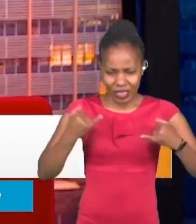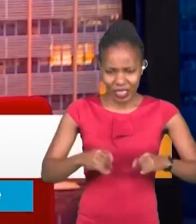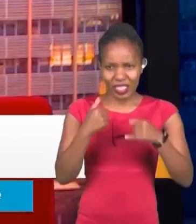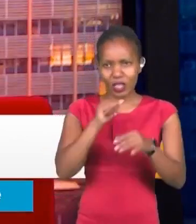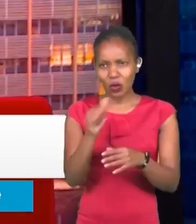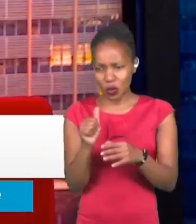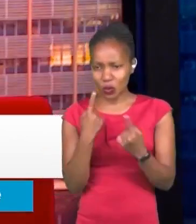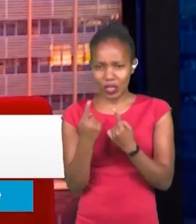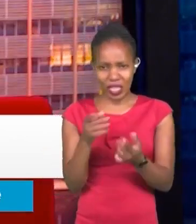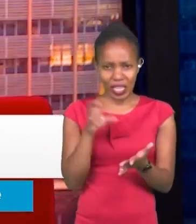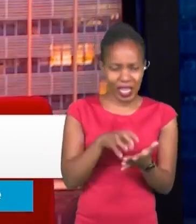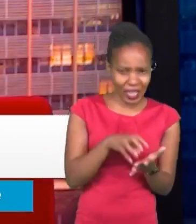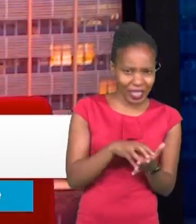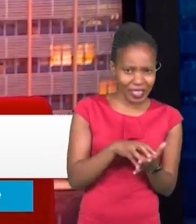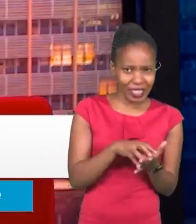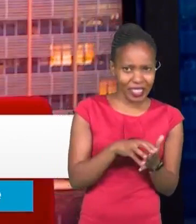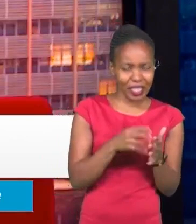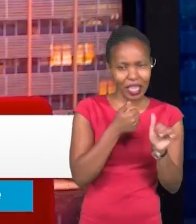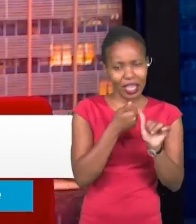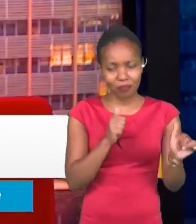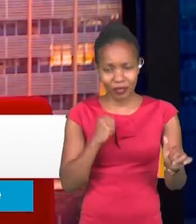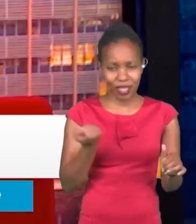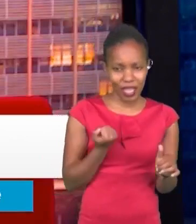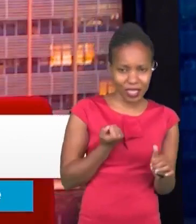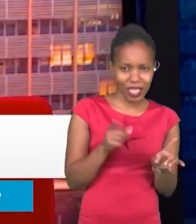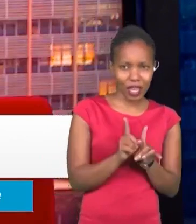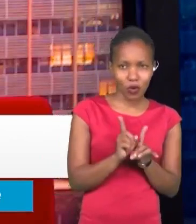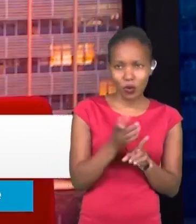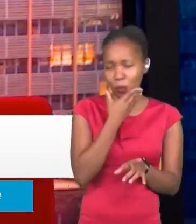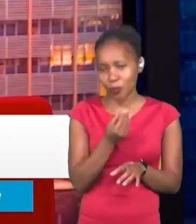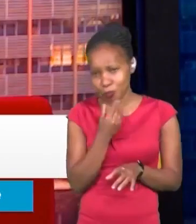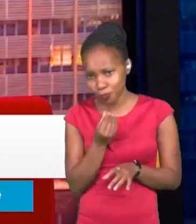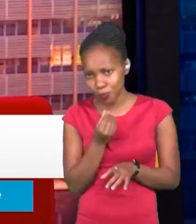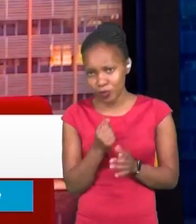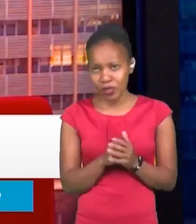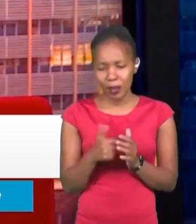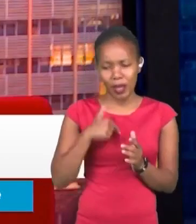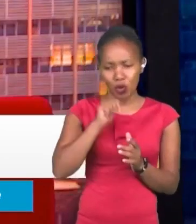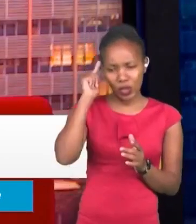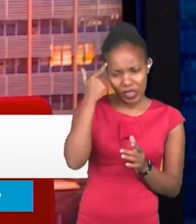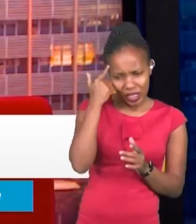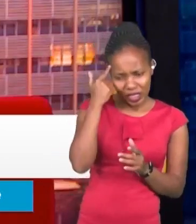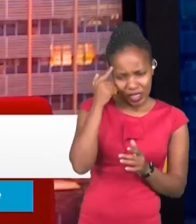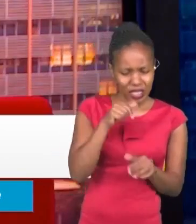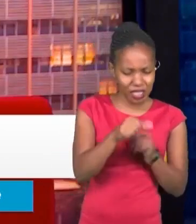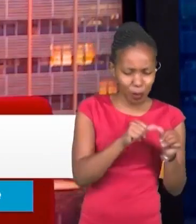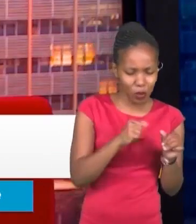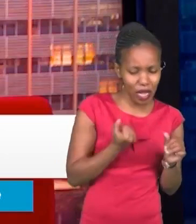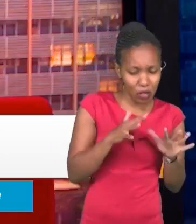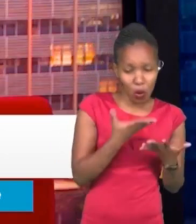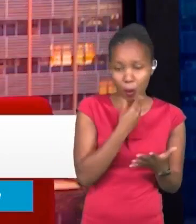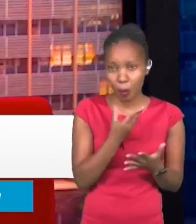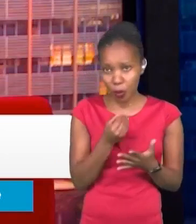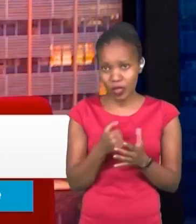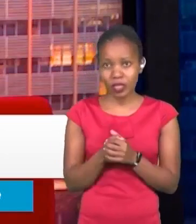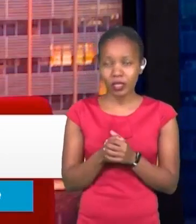a case against girls, girls versus boys. Yeah. It's not a case of girls versus boys. I do not think it is. And I do not think it should